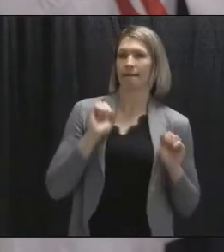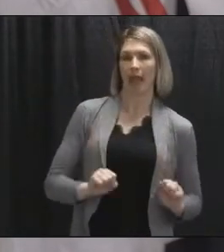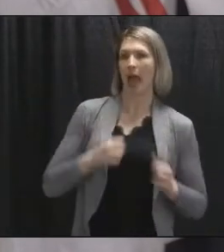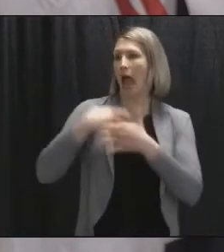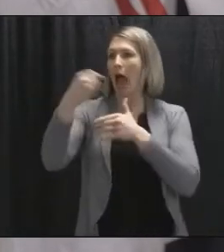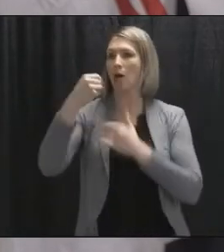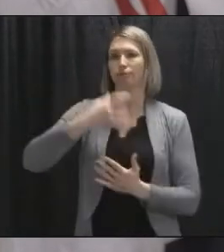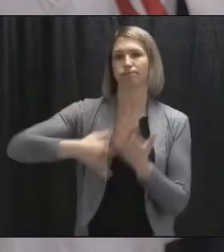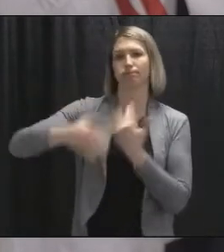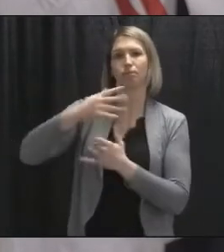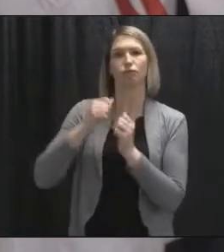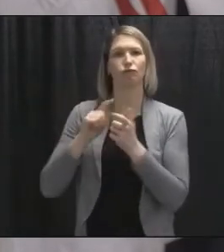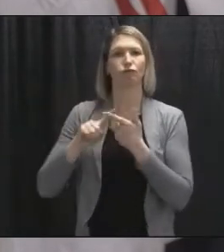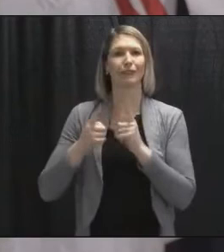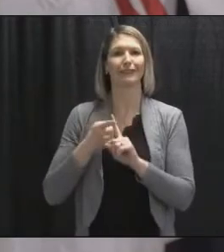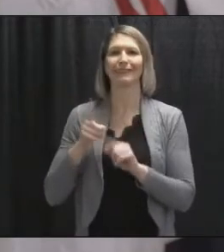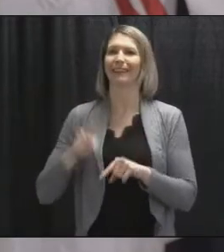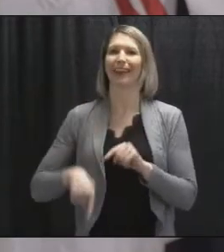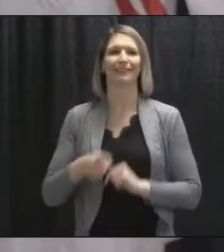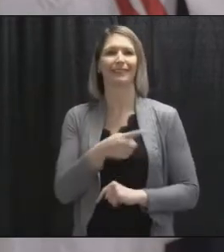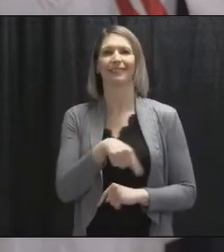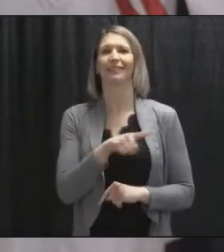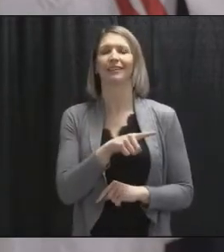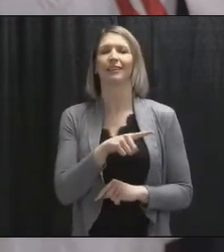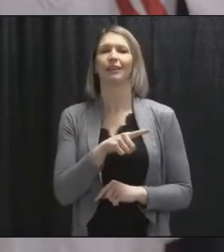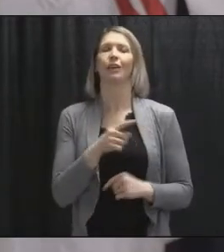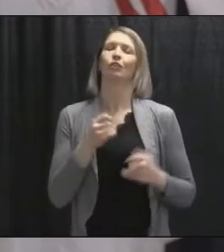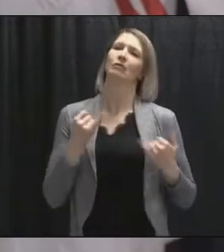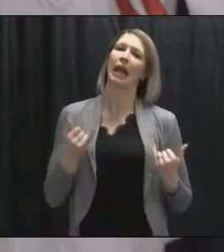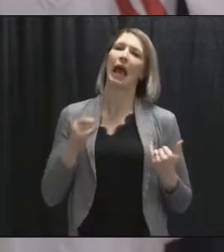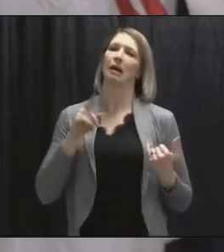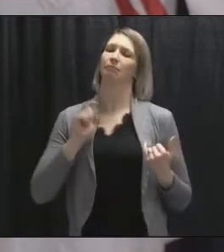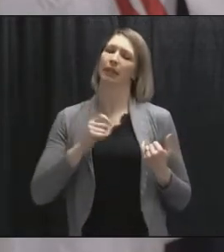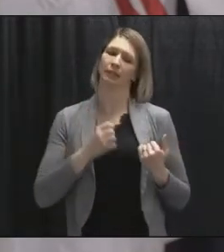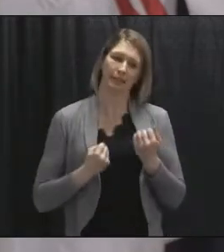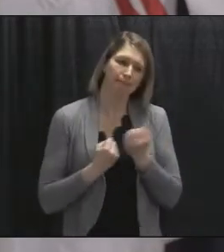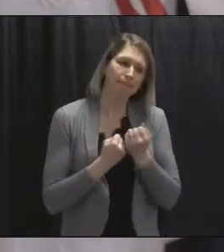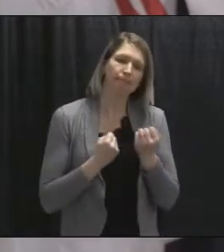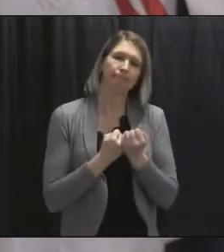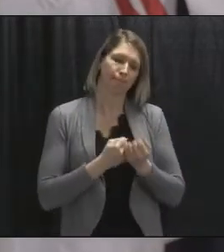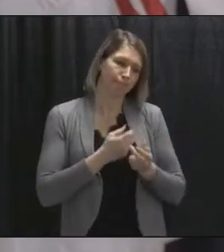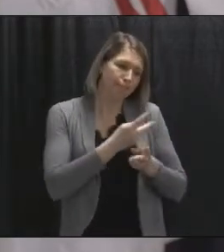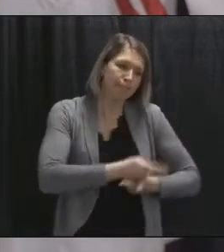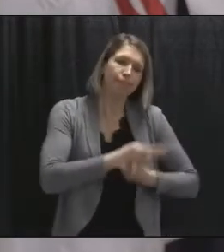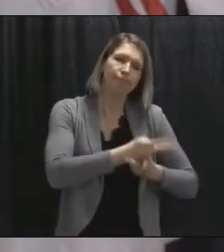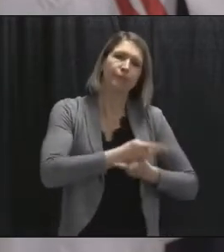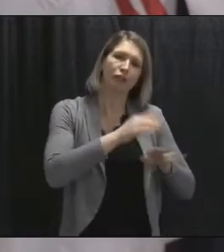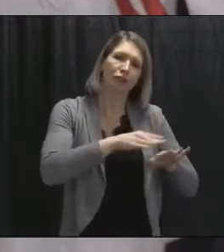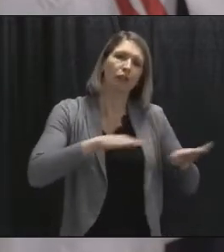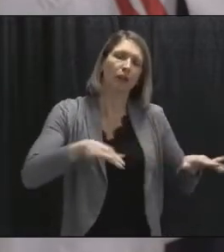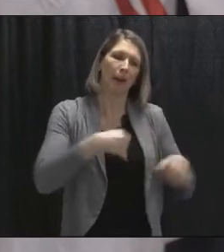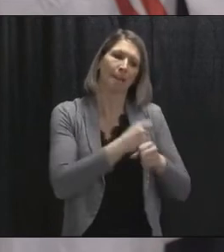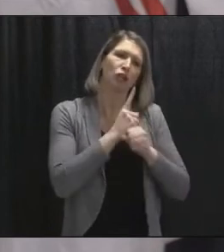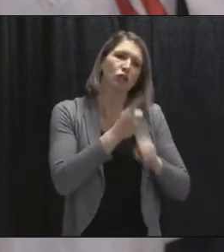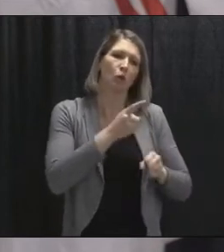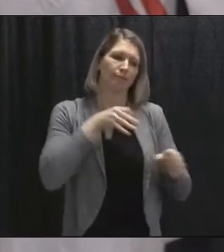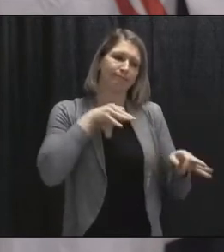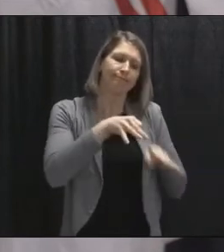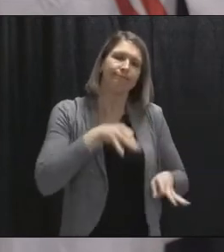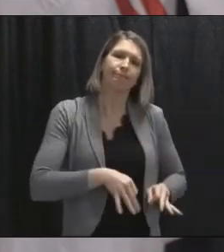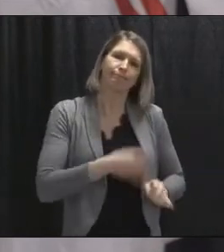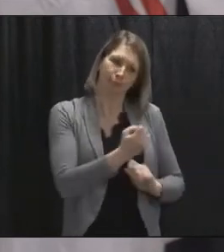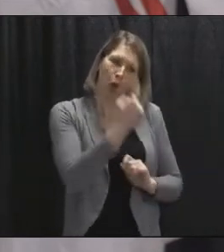with their friends. It is now more important than ever to foster supportive relationships with our children to help alleviate any fear they